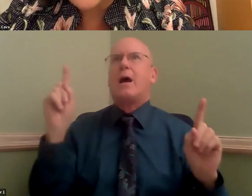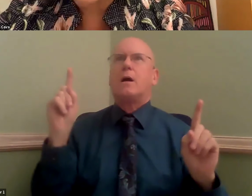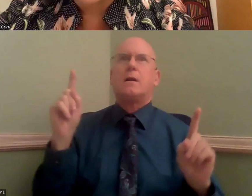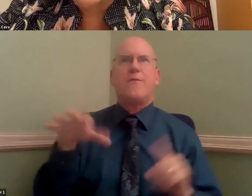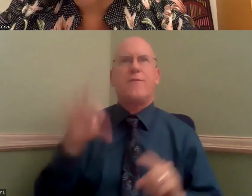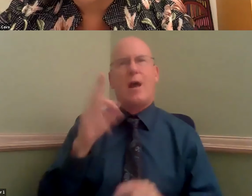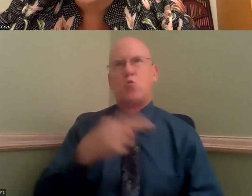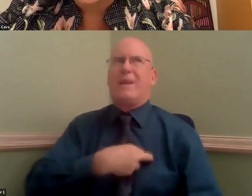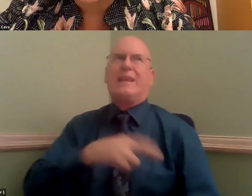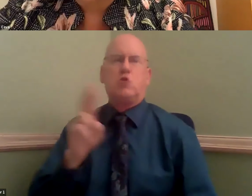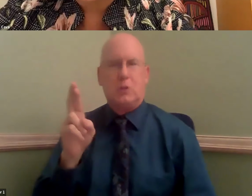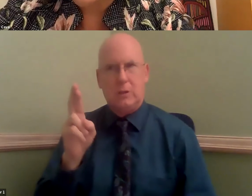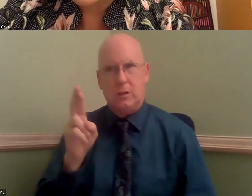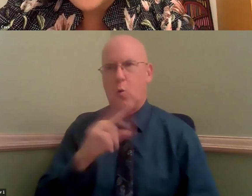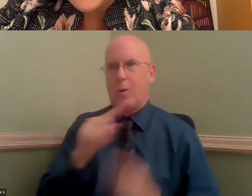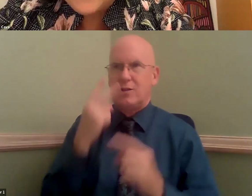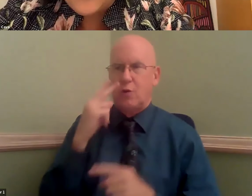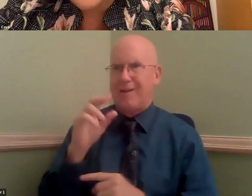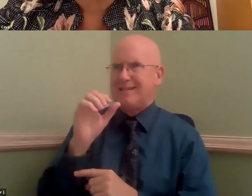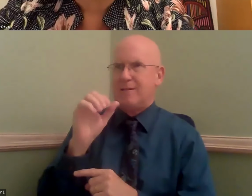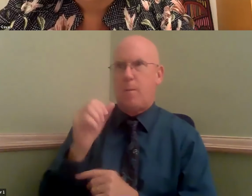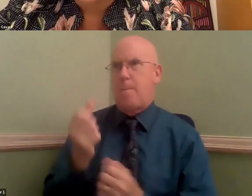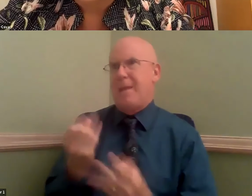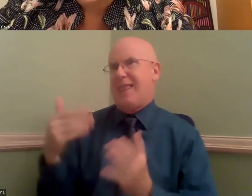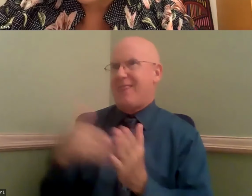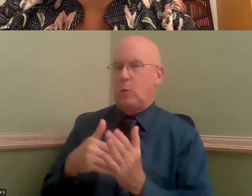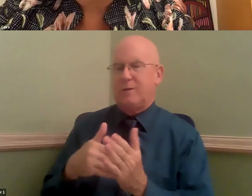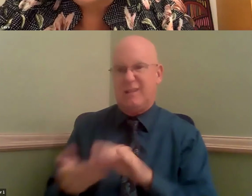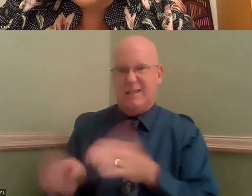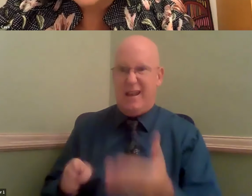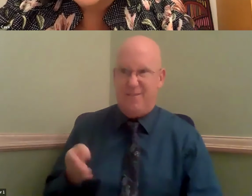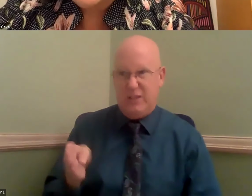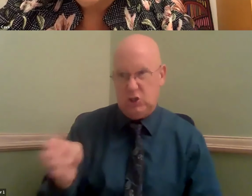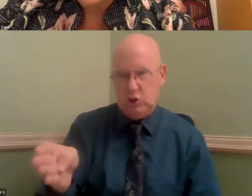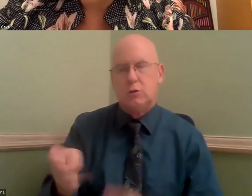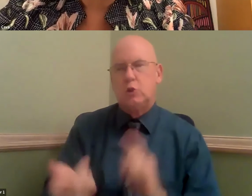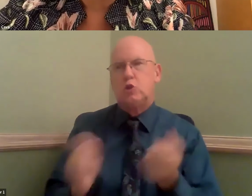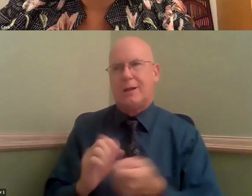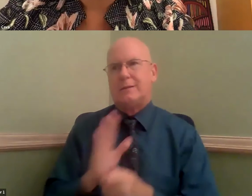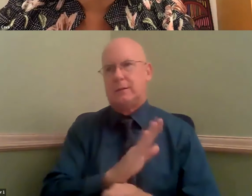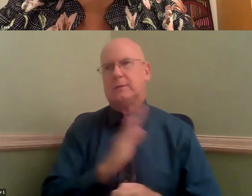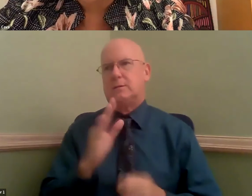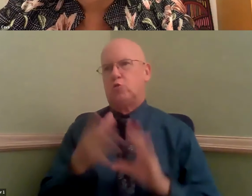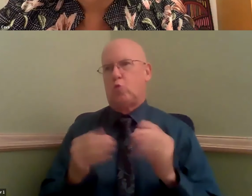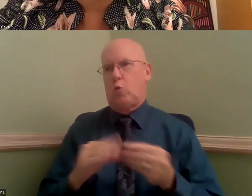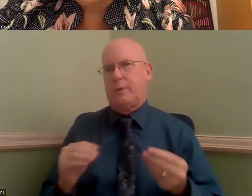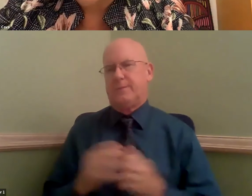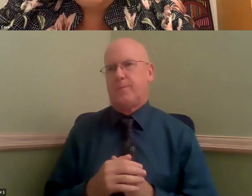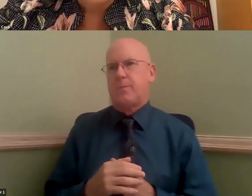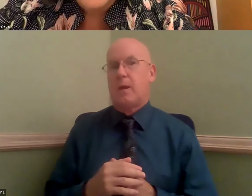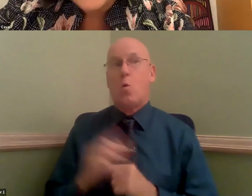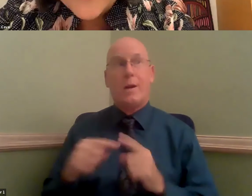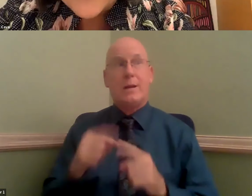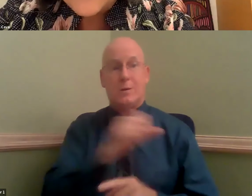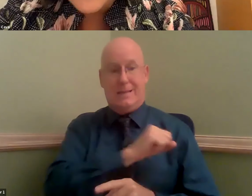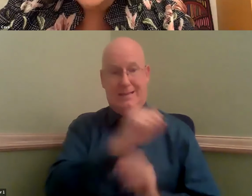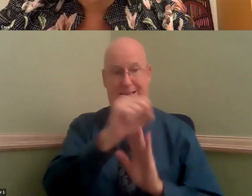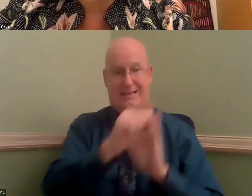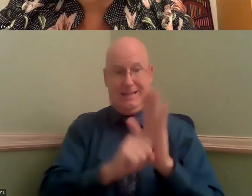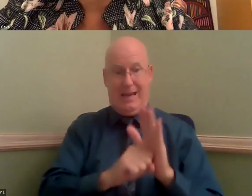jumped on it to declare an emergency, which clearly had existed for some time. As a state legislator, he voted to support offshore